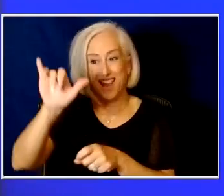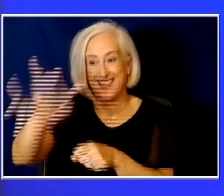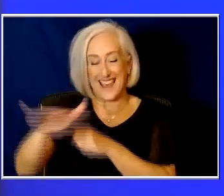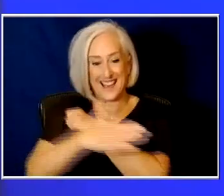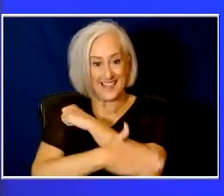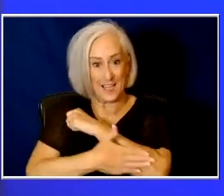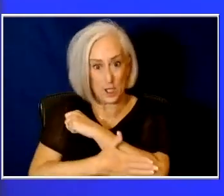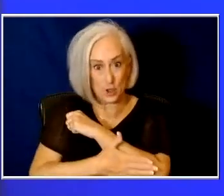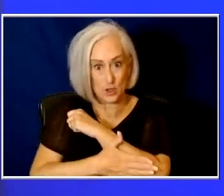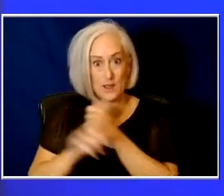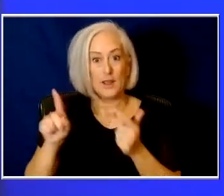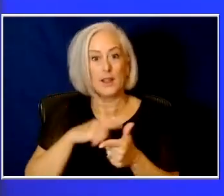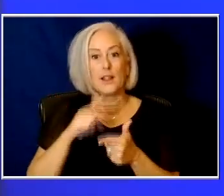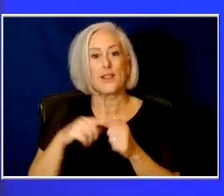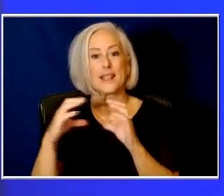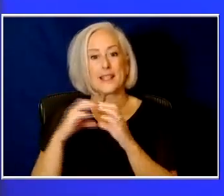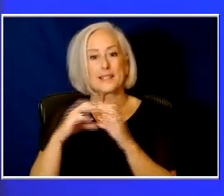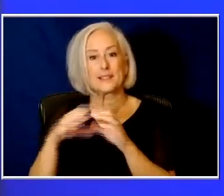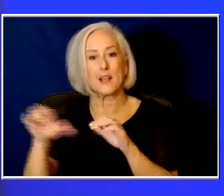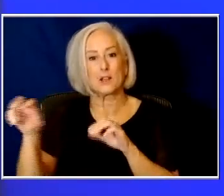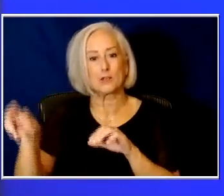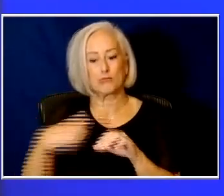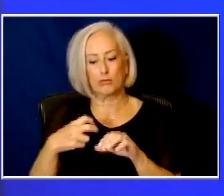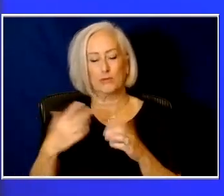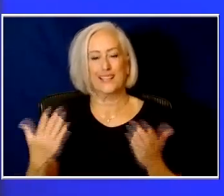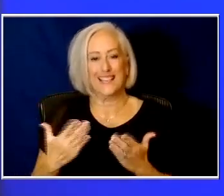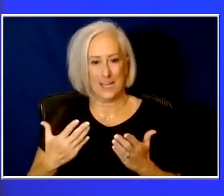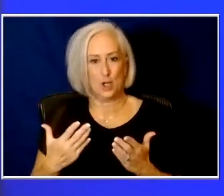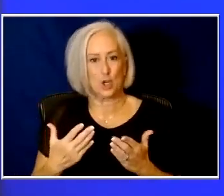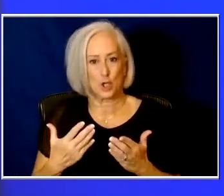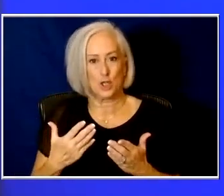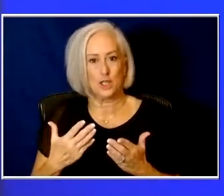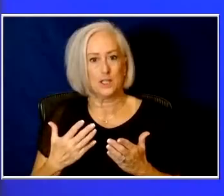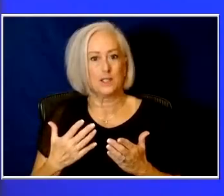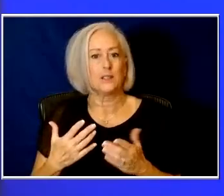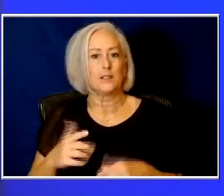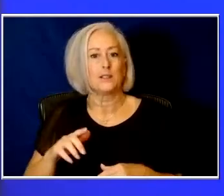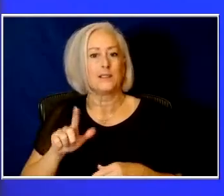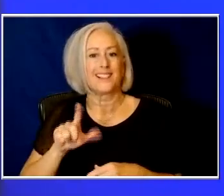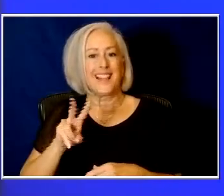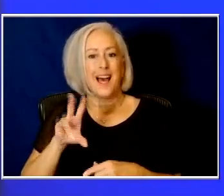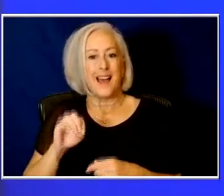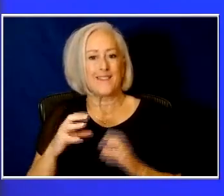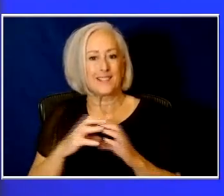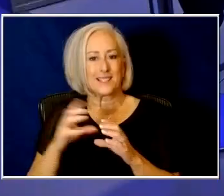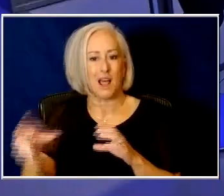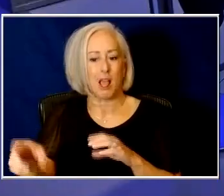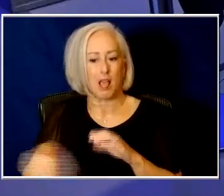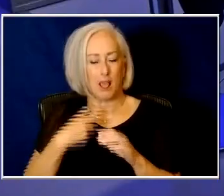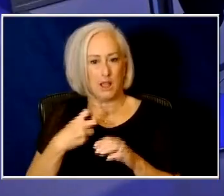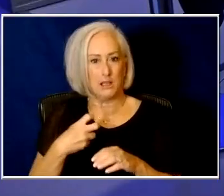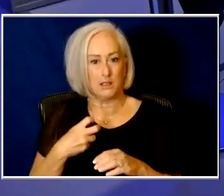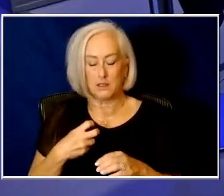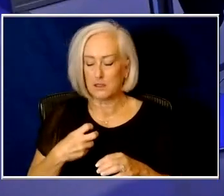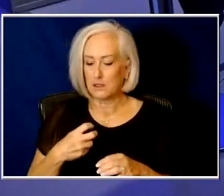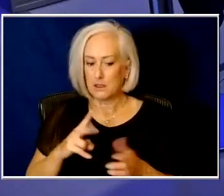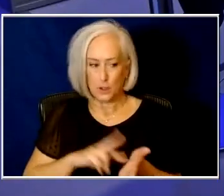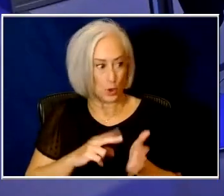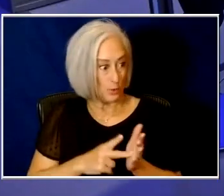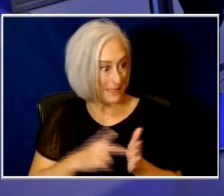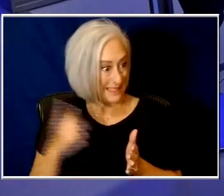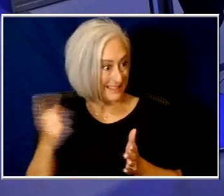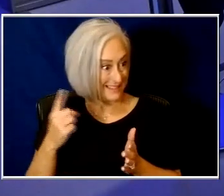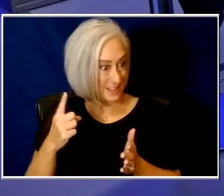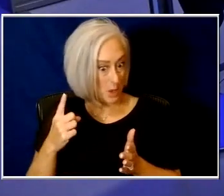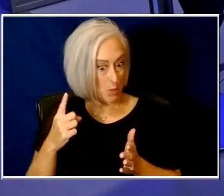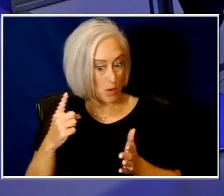moved to here with a live courier. Same thing throughout the country if you're donating. So somebody takes those cells and flies them here. They personally